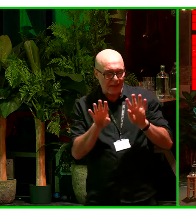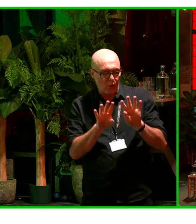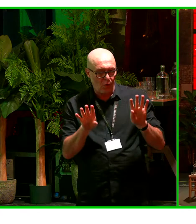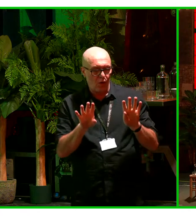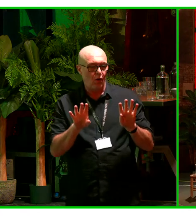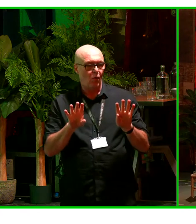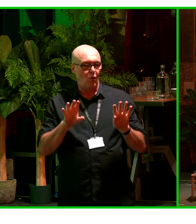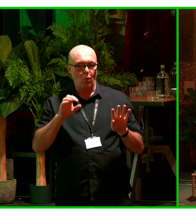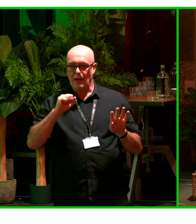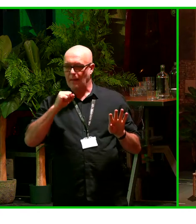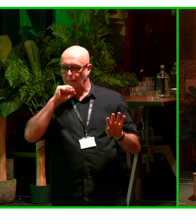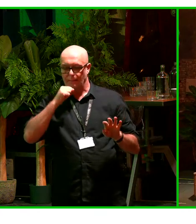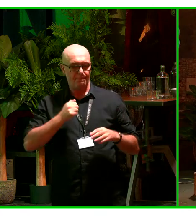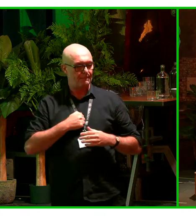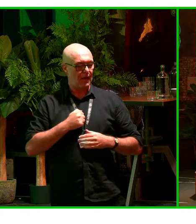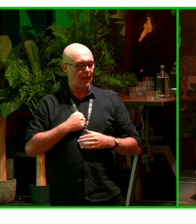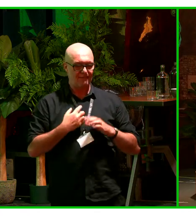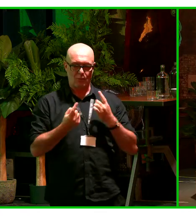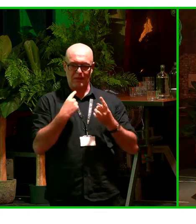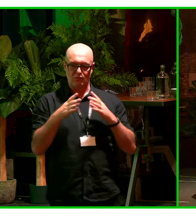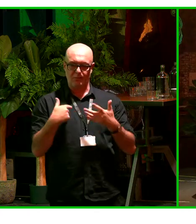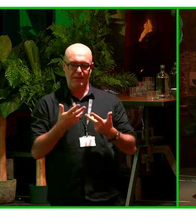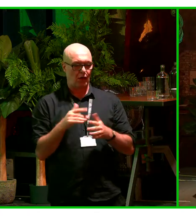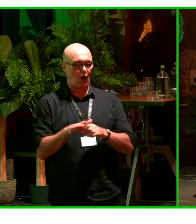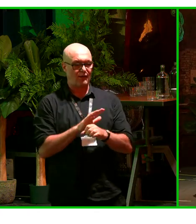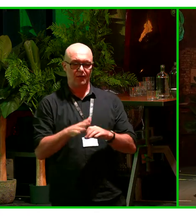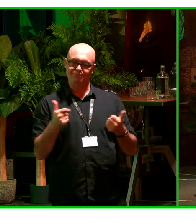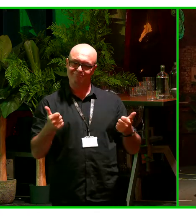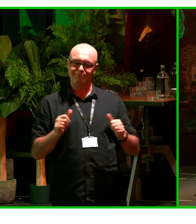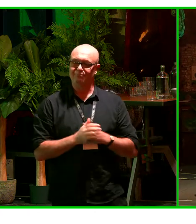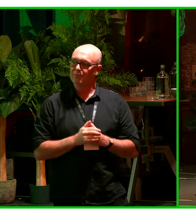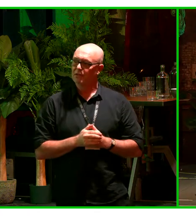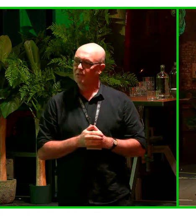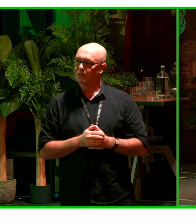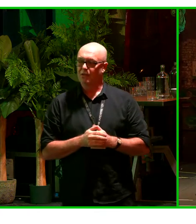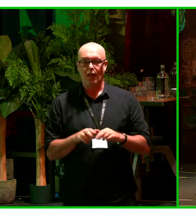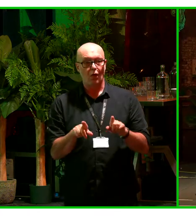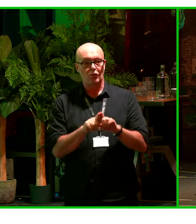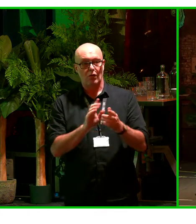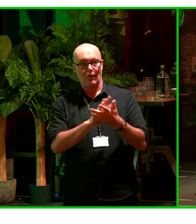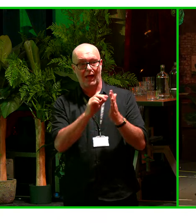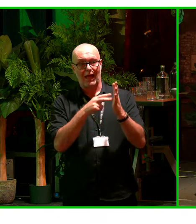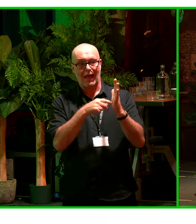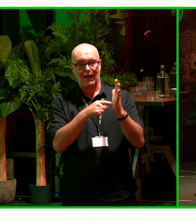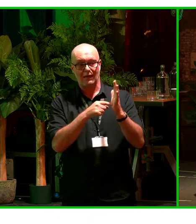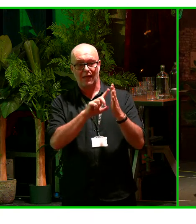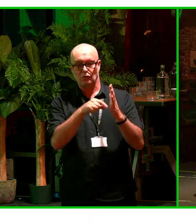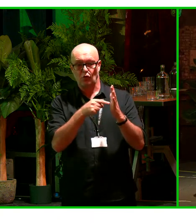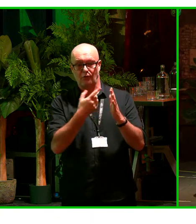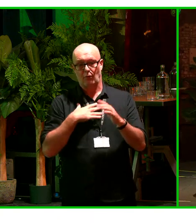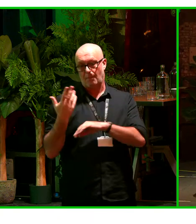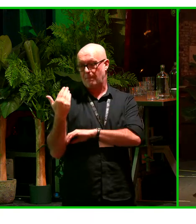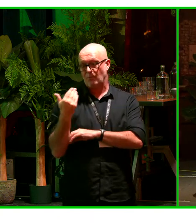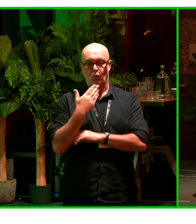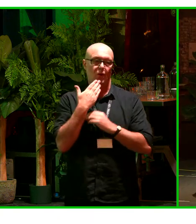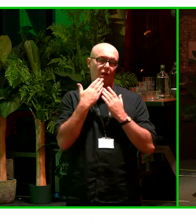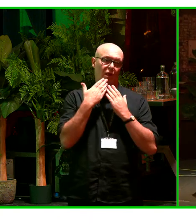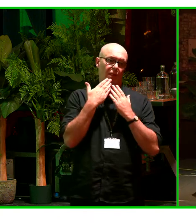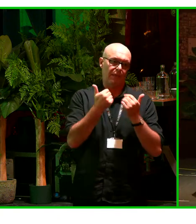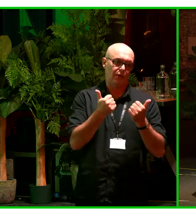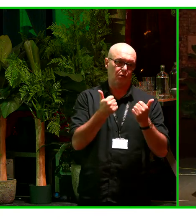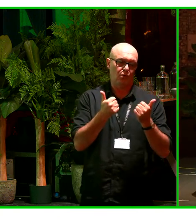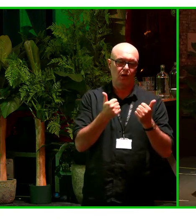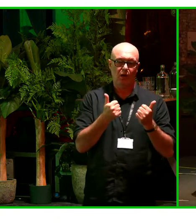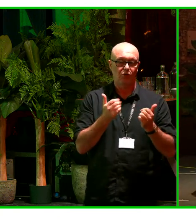messages and my work here is done. So that's wonderful. And also to Helen and Johnny in the session before as well, because all I have to do is say I agree